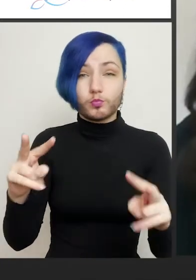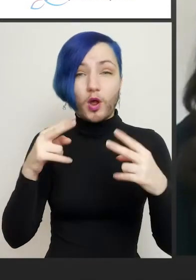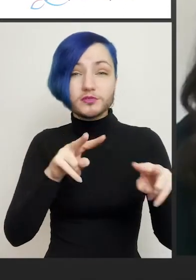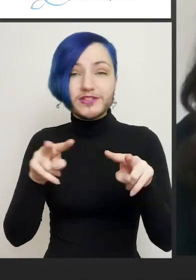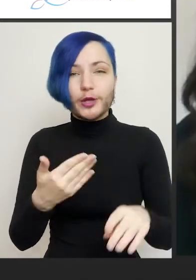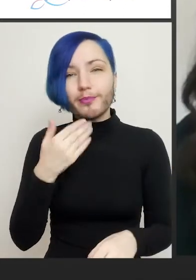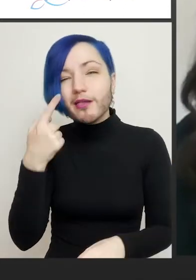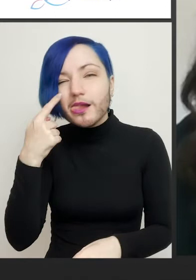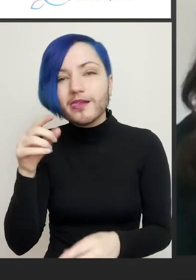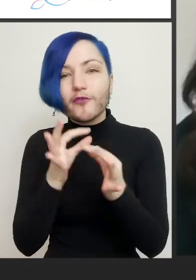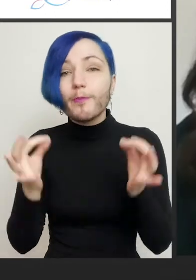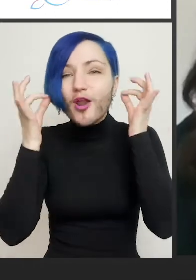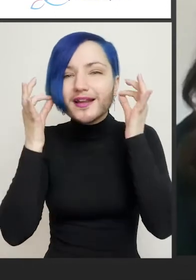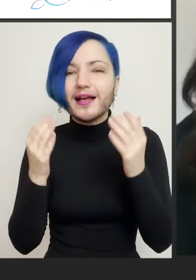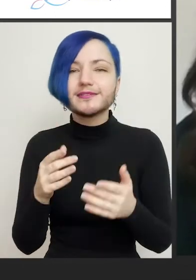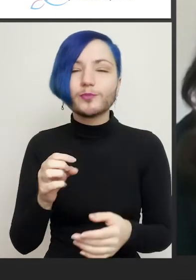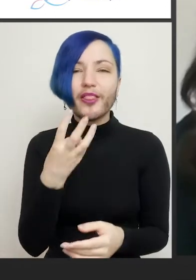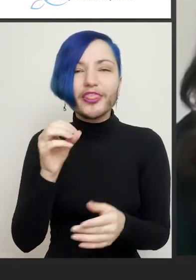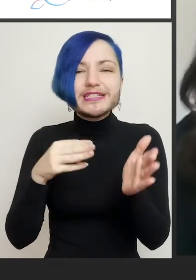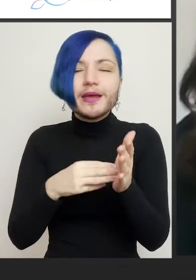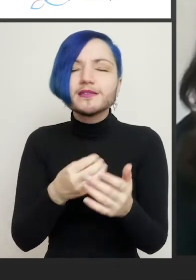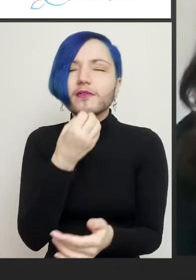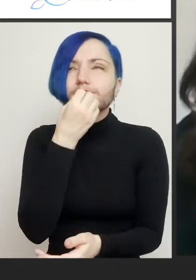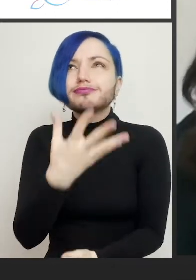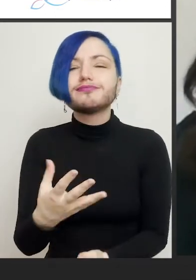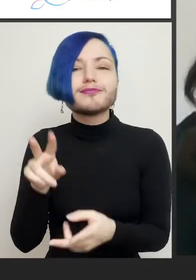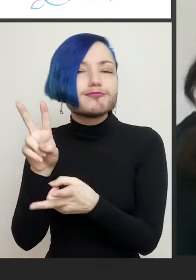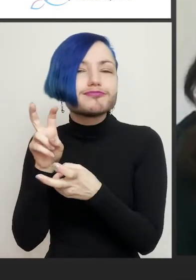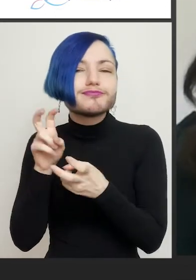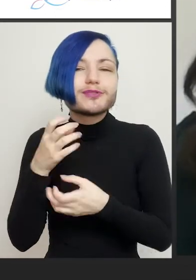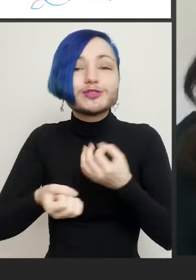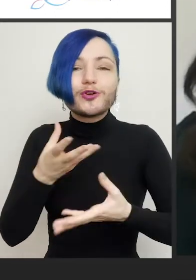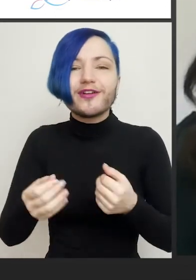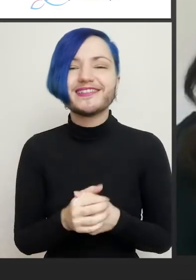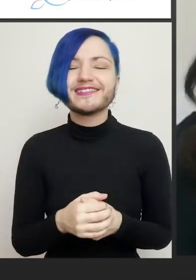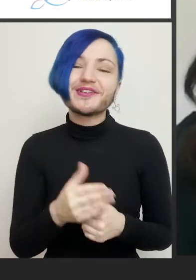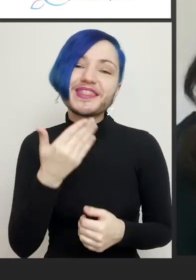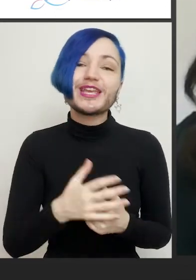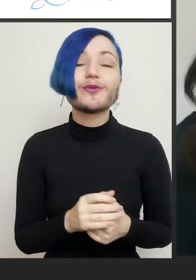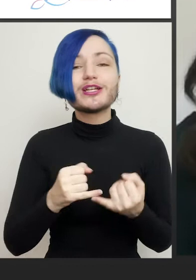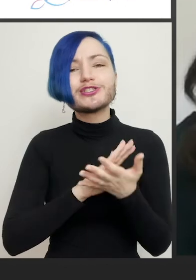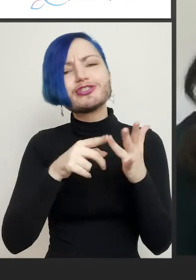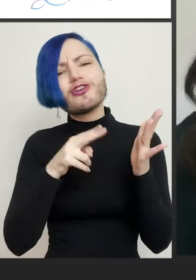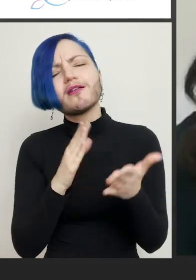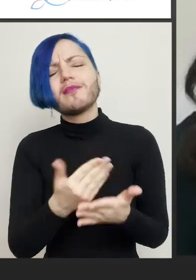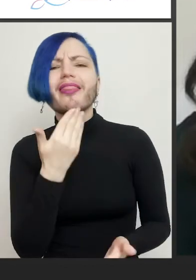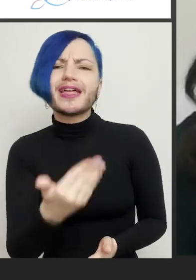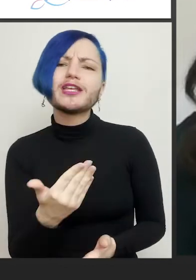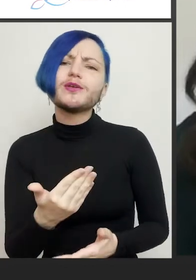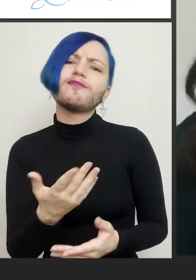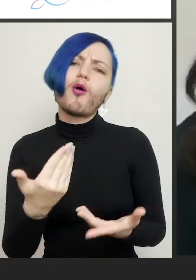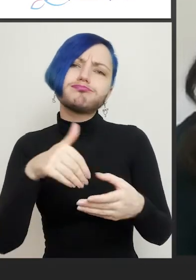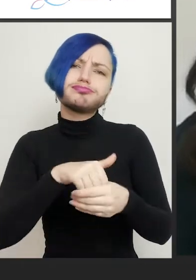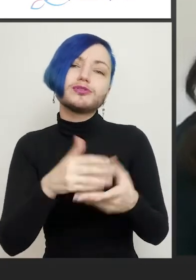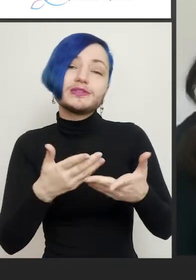bliss, each little nugget. So thank you. And Shon, I want to just finally, thanks so much for this.